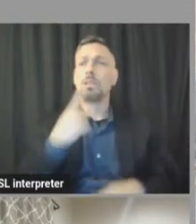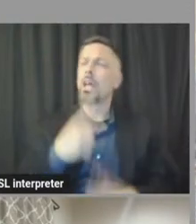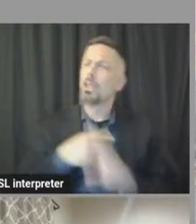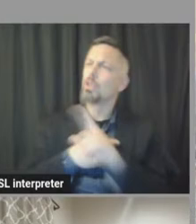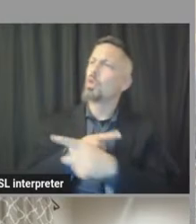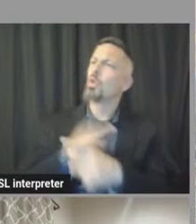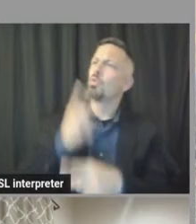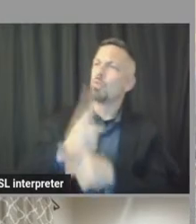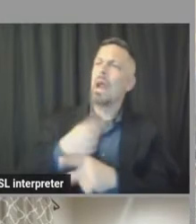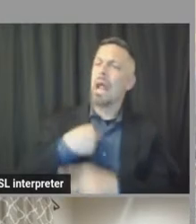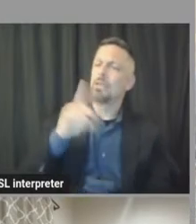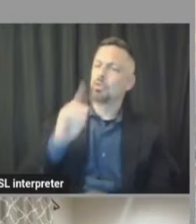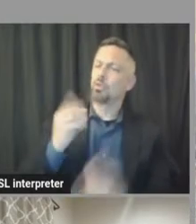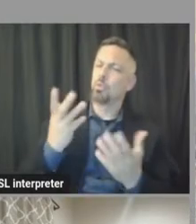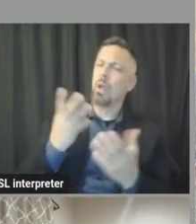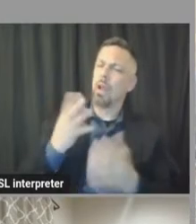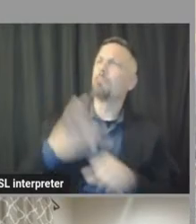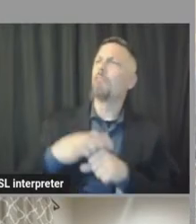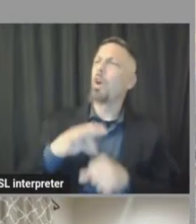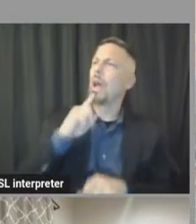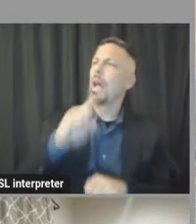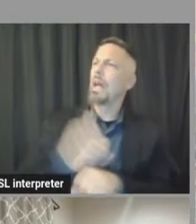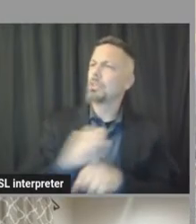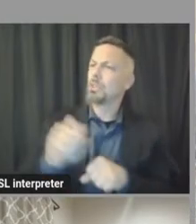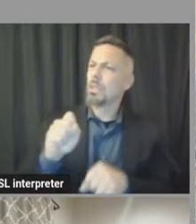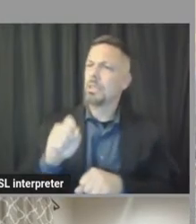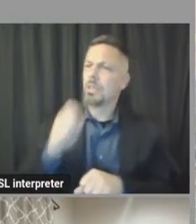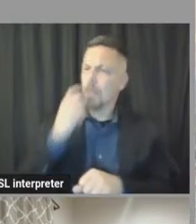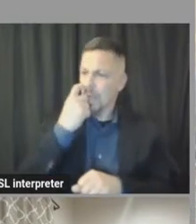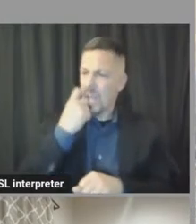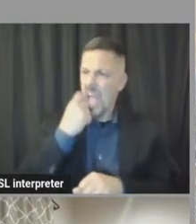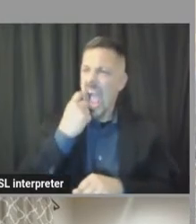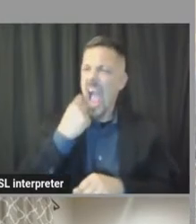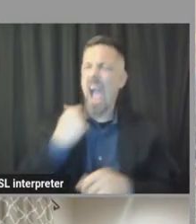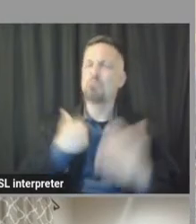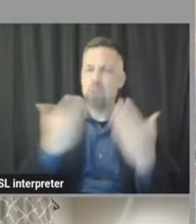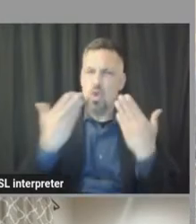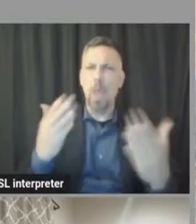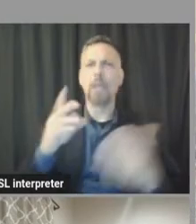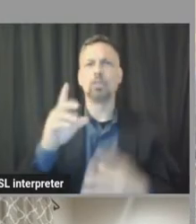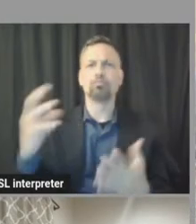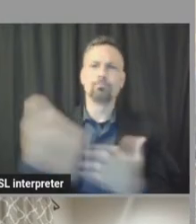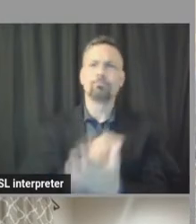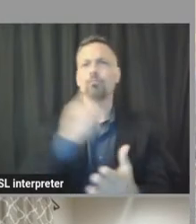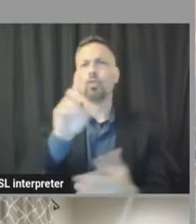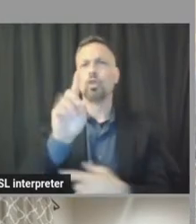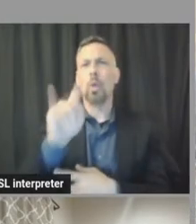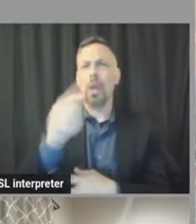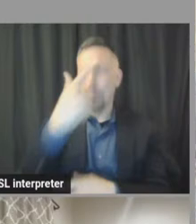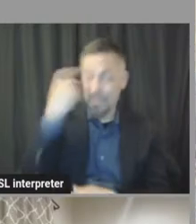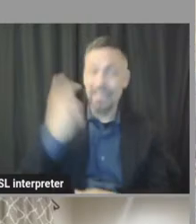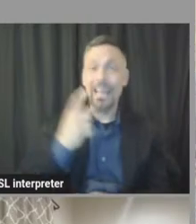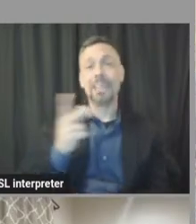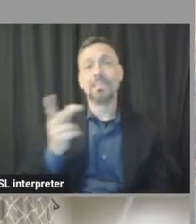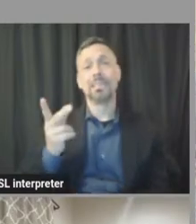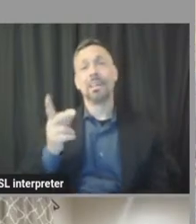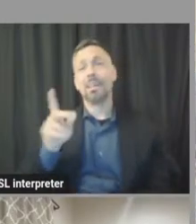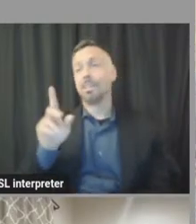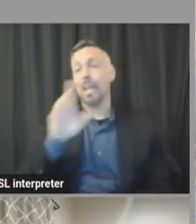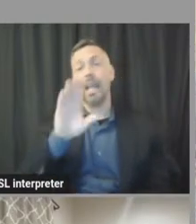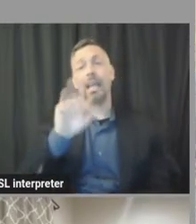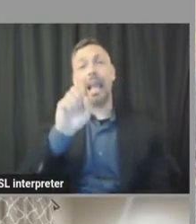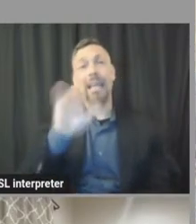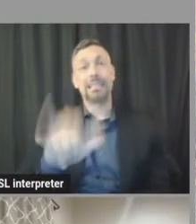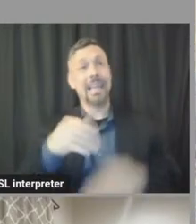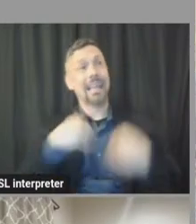right, I do want to vote, actually. And I'm going to go do it actually because of you. And Casey proceeded to give her a ride to the